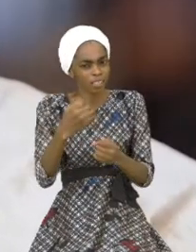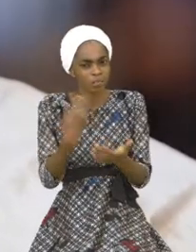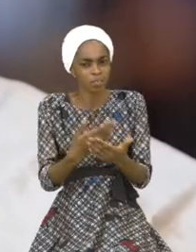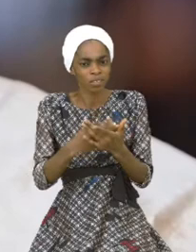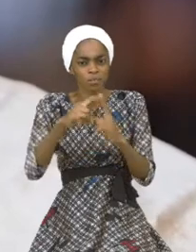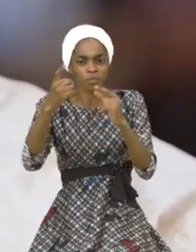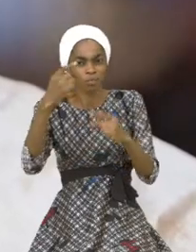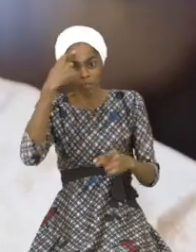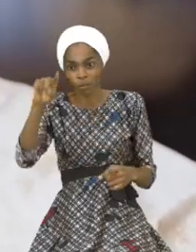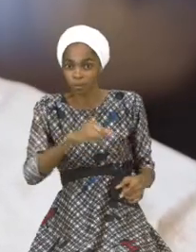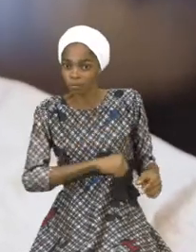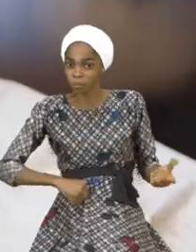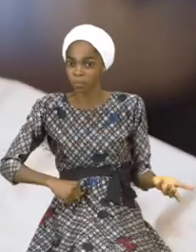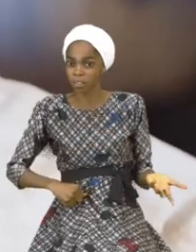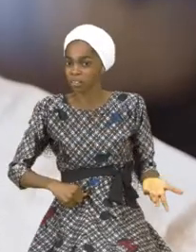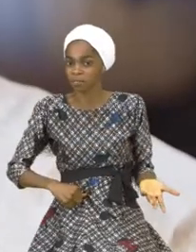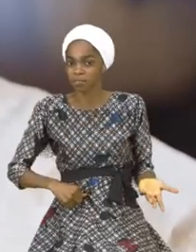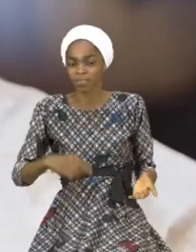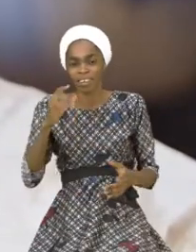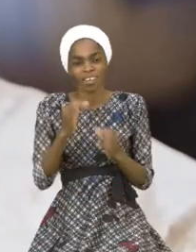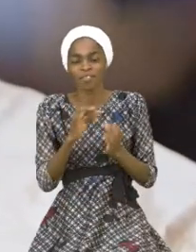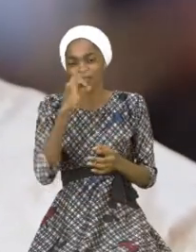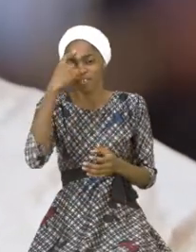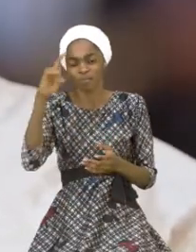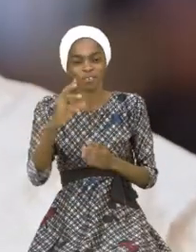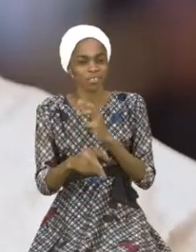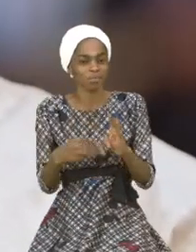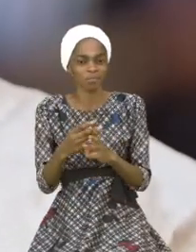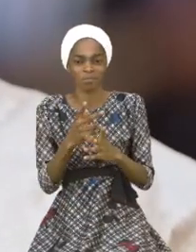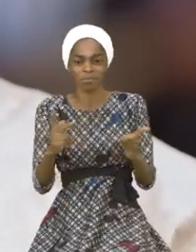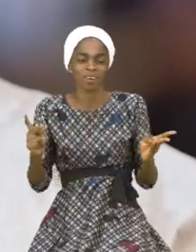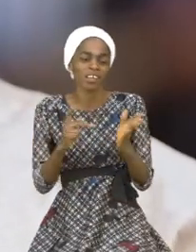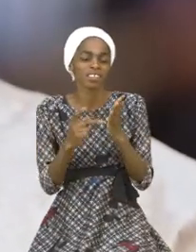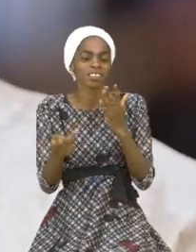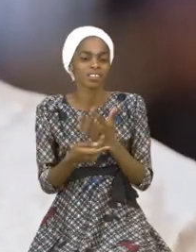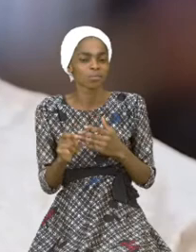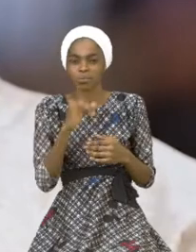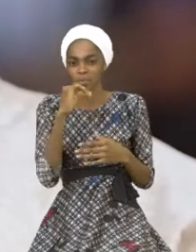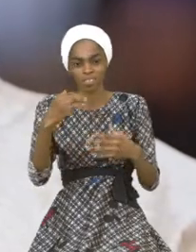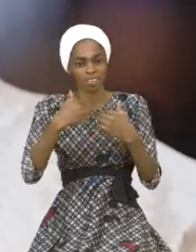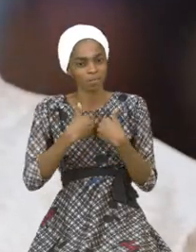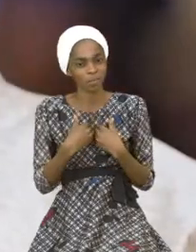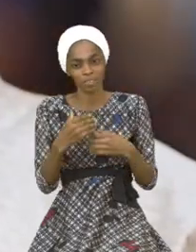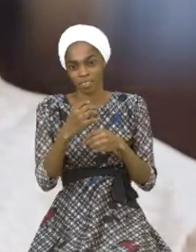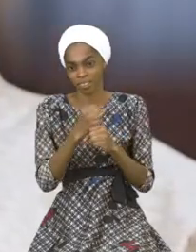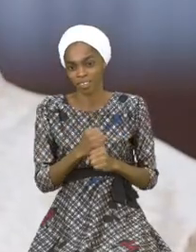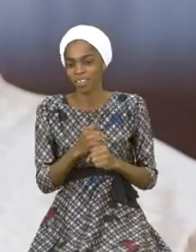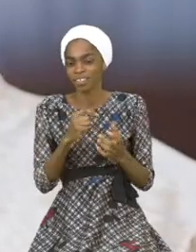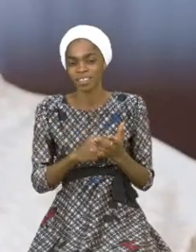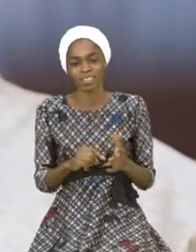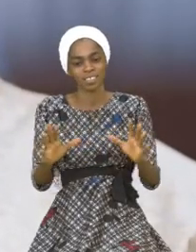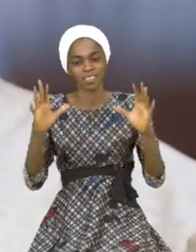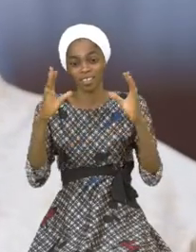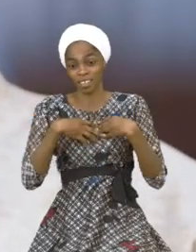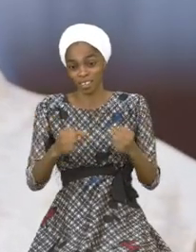operation? If not for the Global Crusade, I wouldn't have got this healing. But I thank God that He